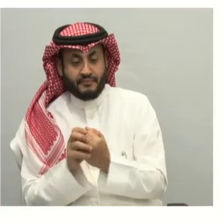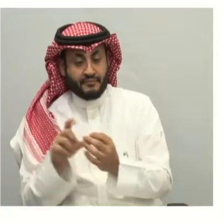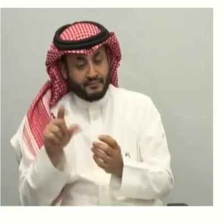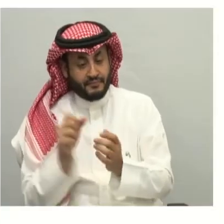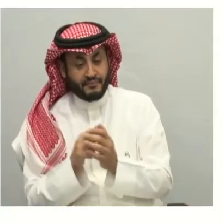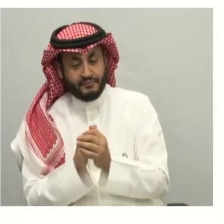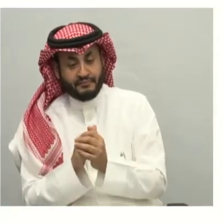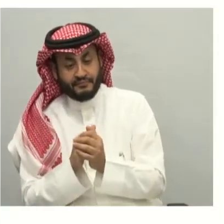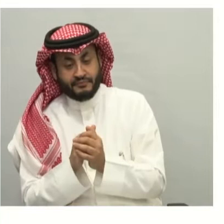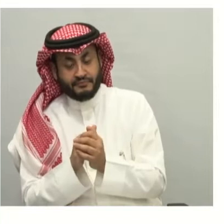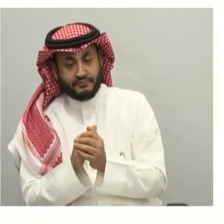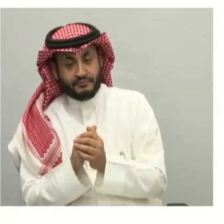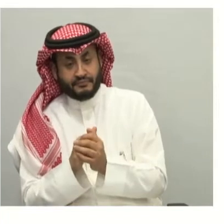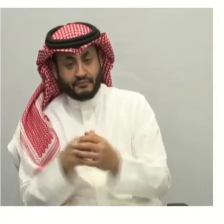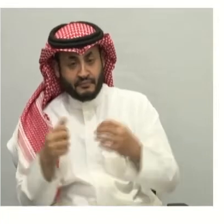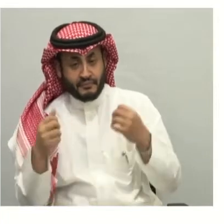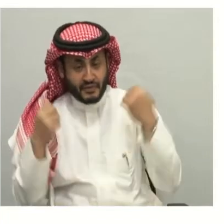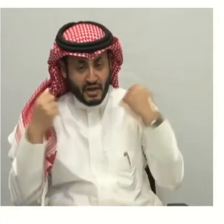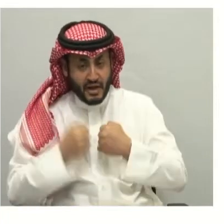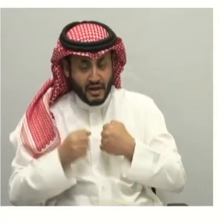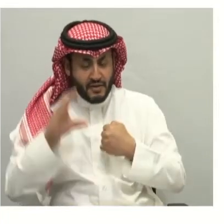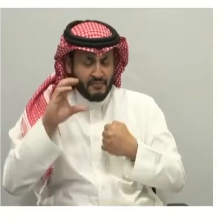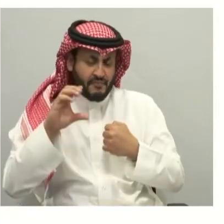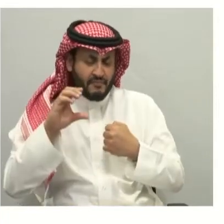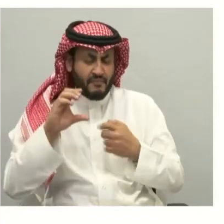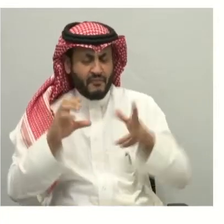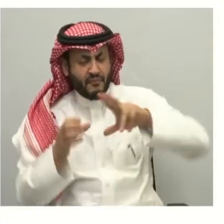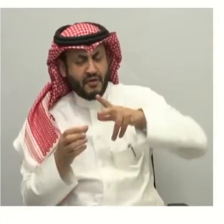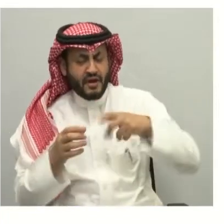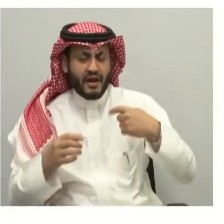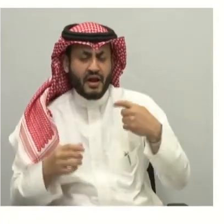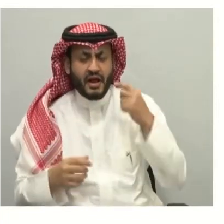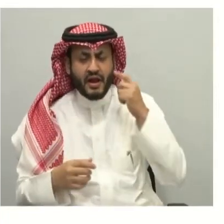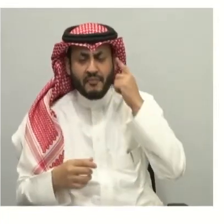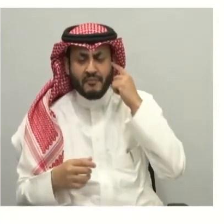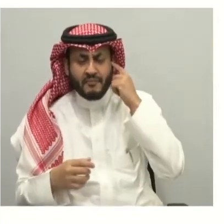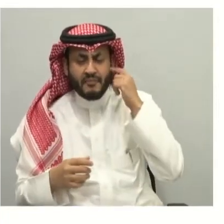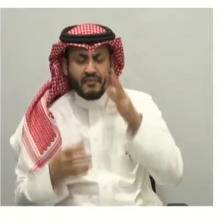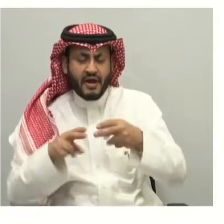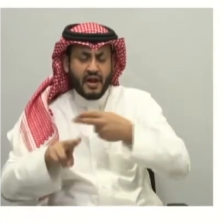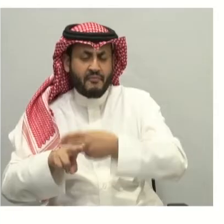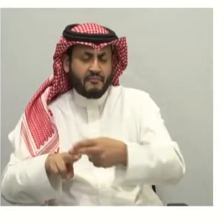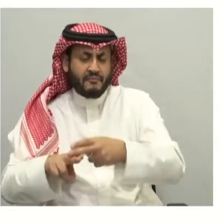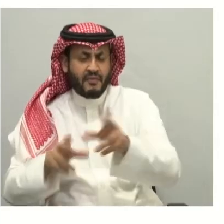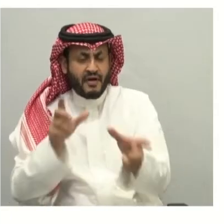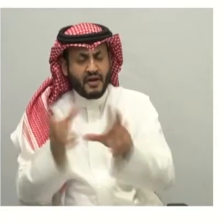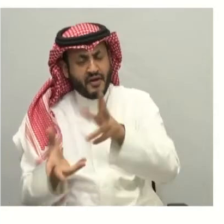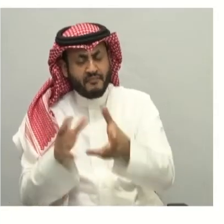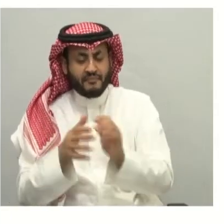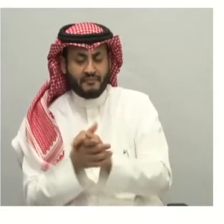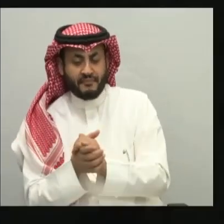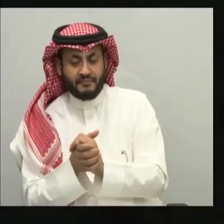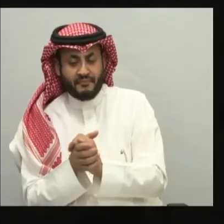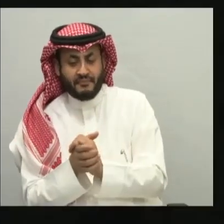Yes, he said maybe blue or black or brown. So Adnan said maybe blue or